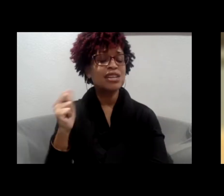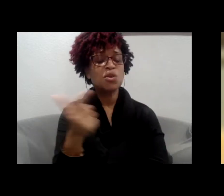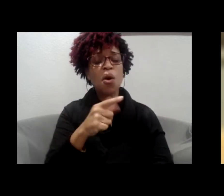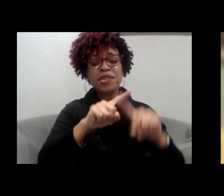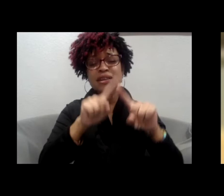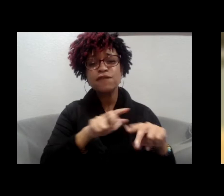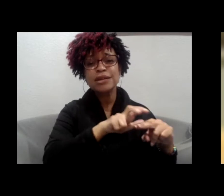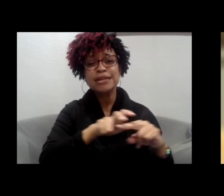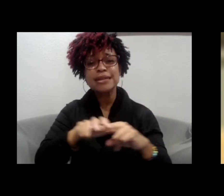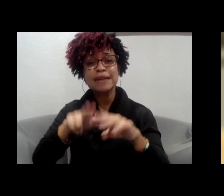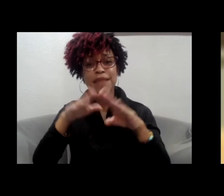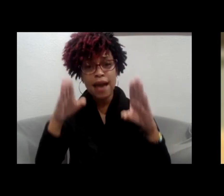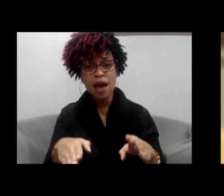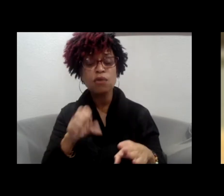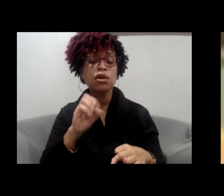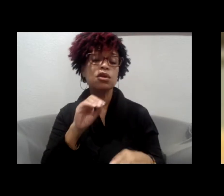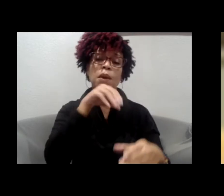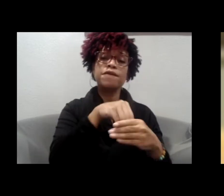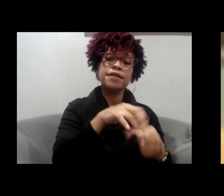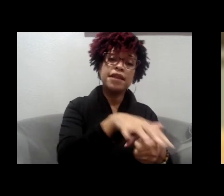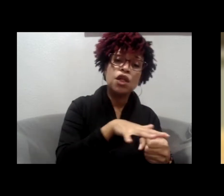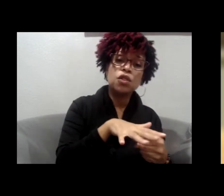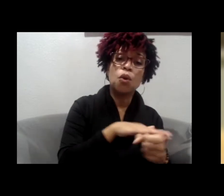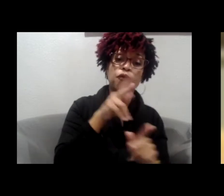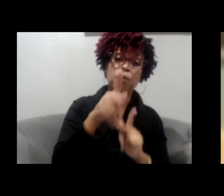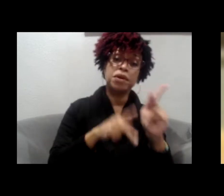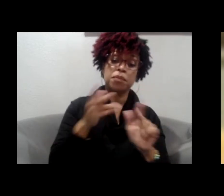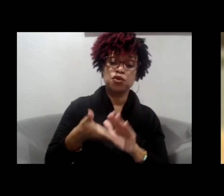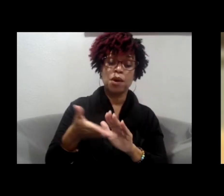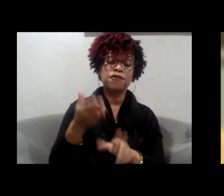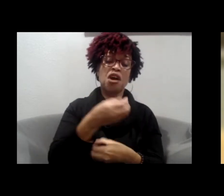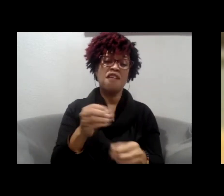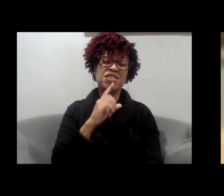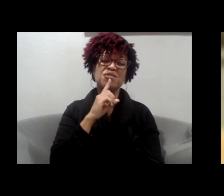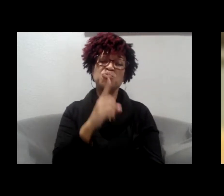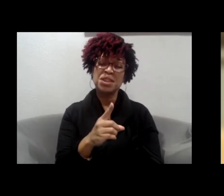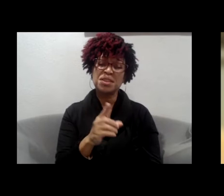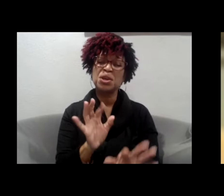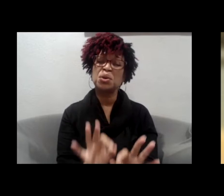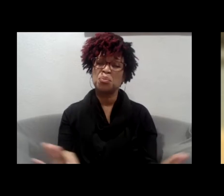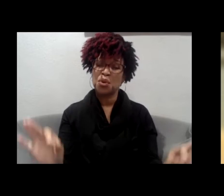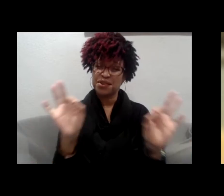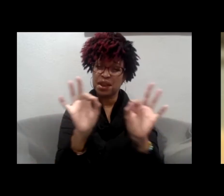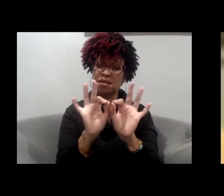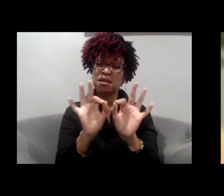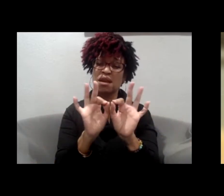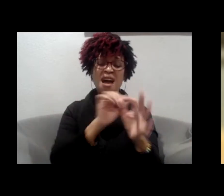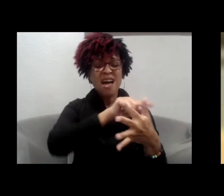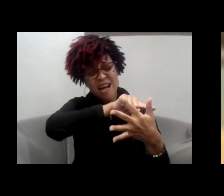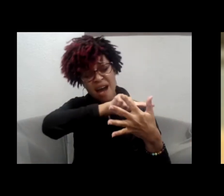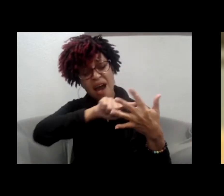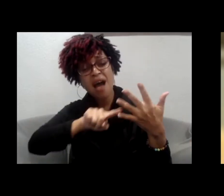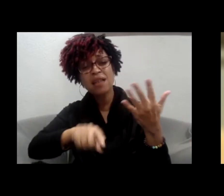etc. So investing in local folks to run for office is very important to us. And all of this